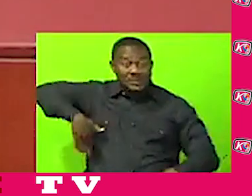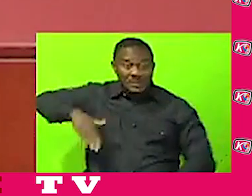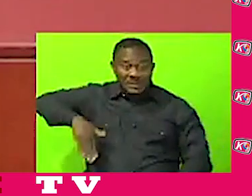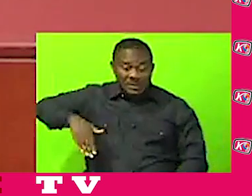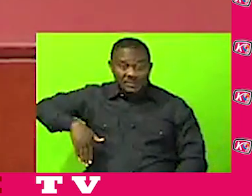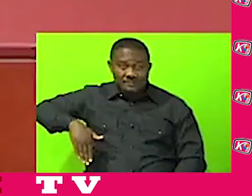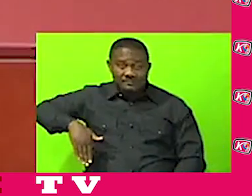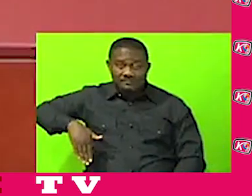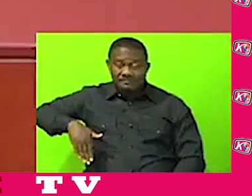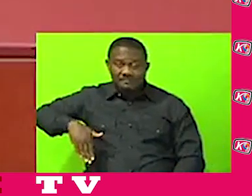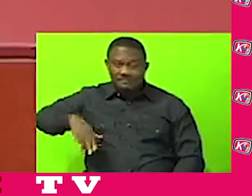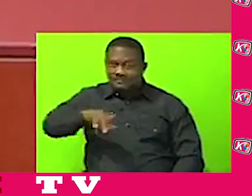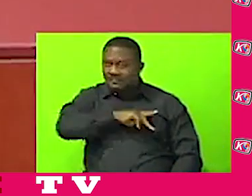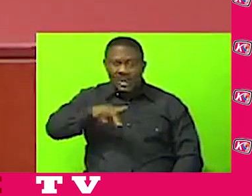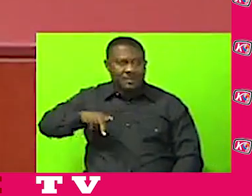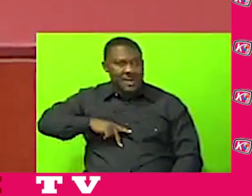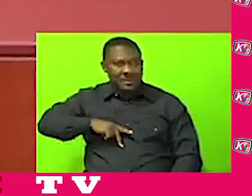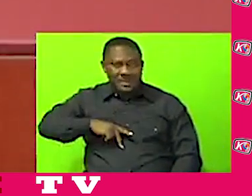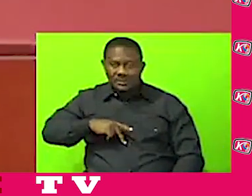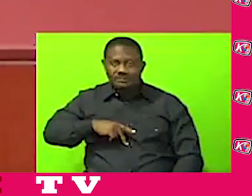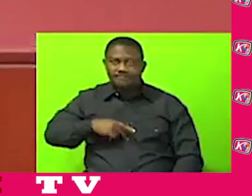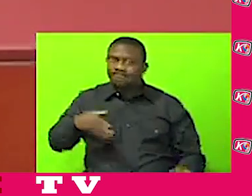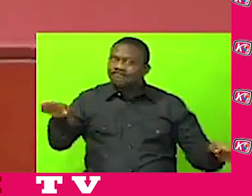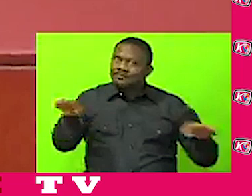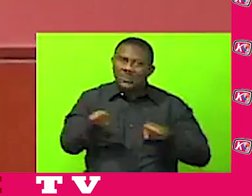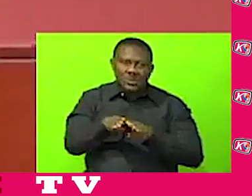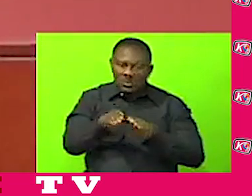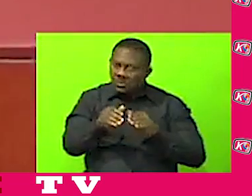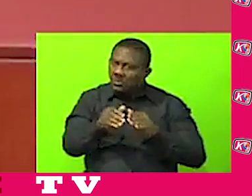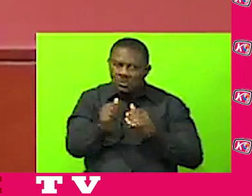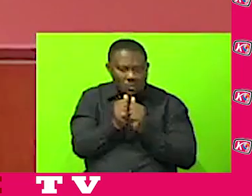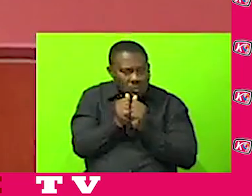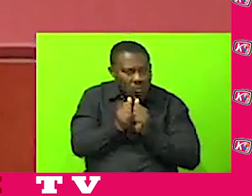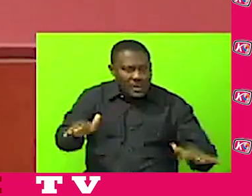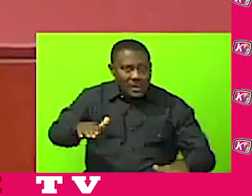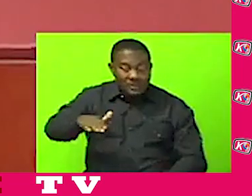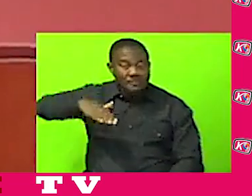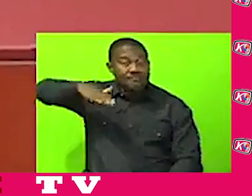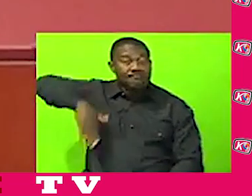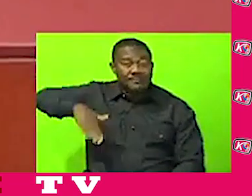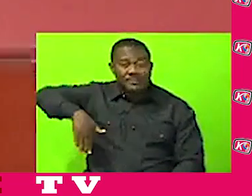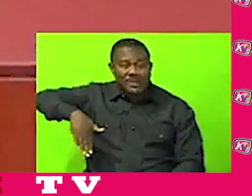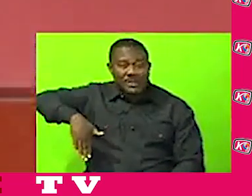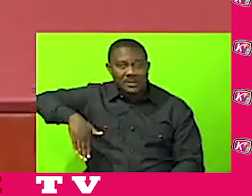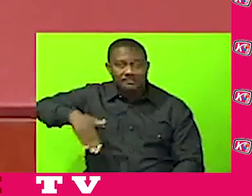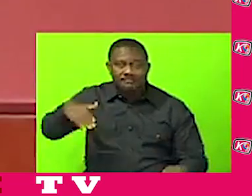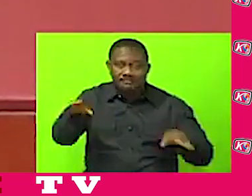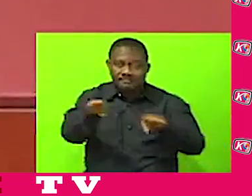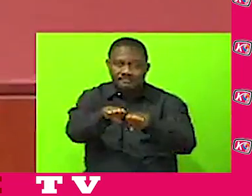House is accordingly adjourned sine die.